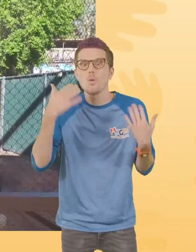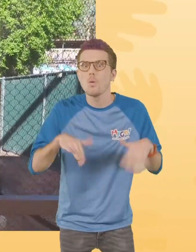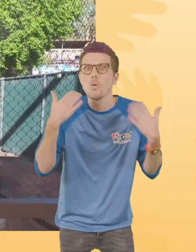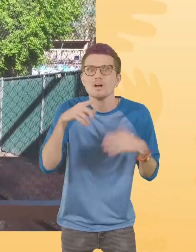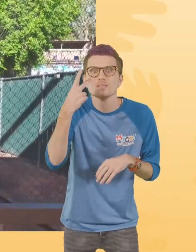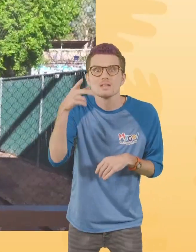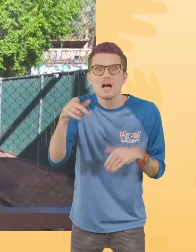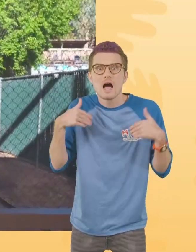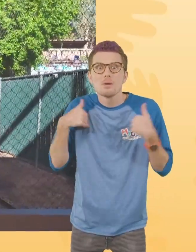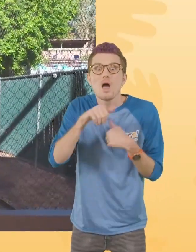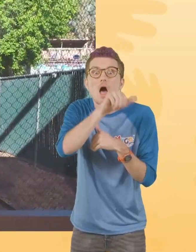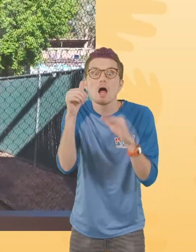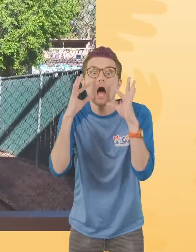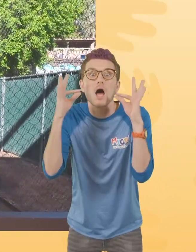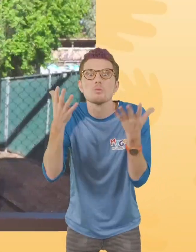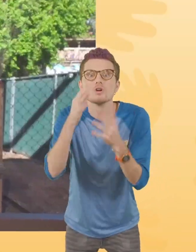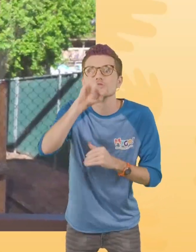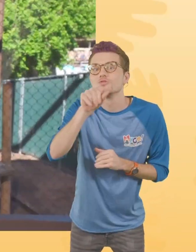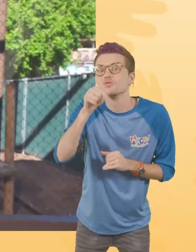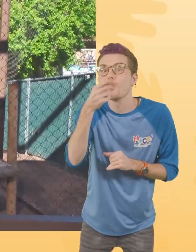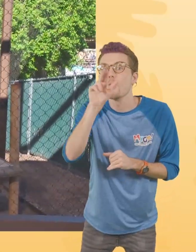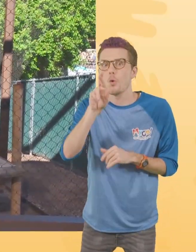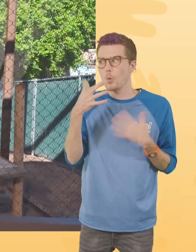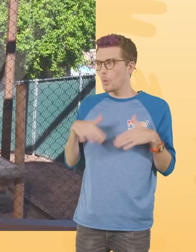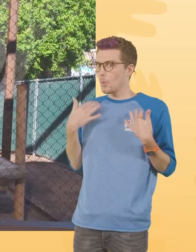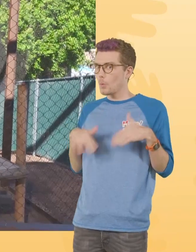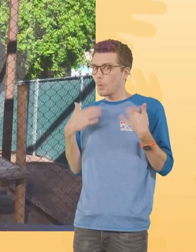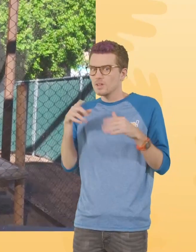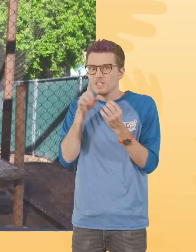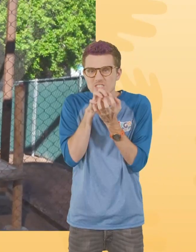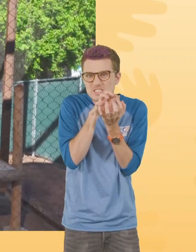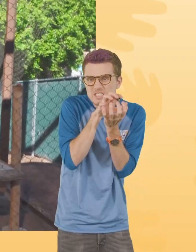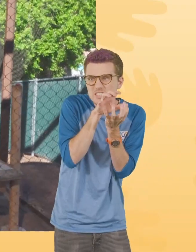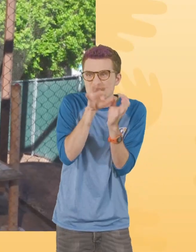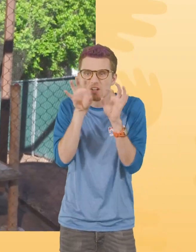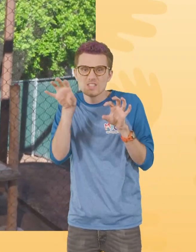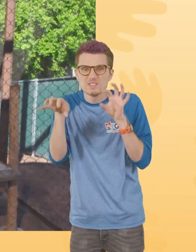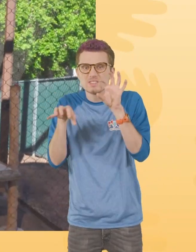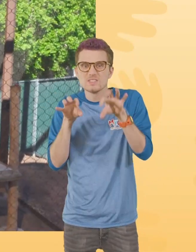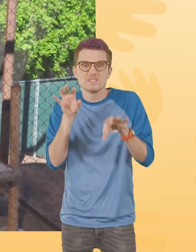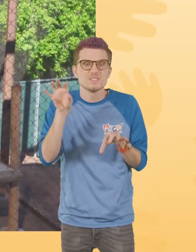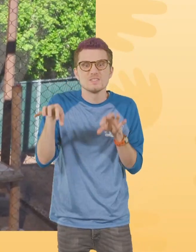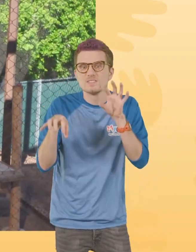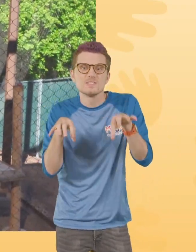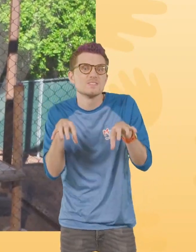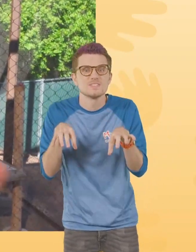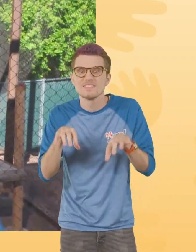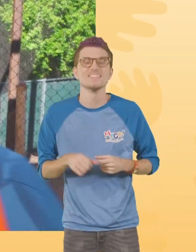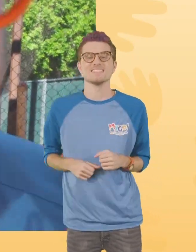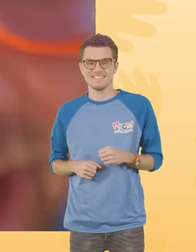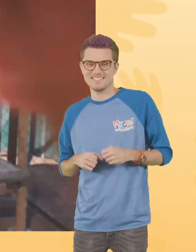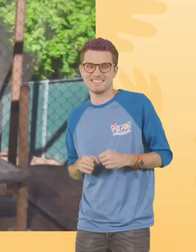Do you see that animal? It's another cat. This is a jaguar. Whoa.